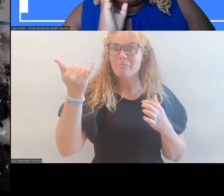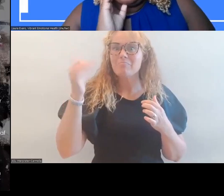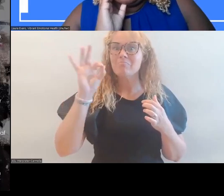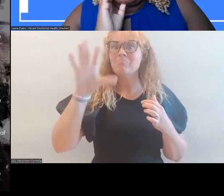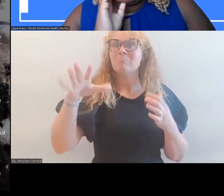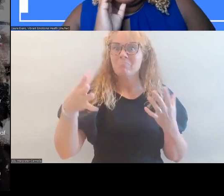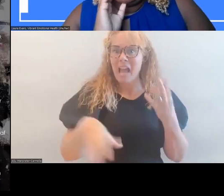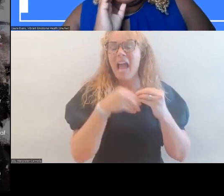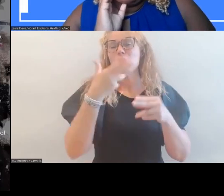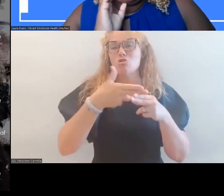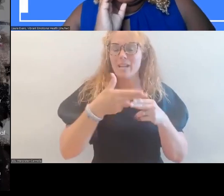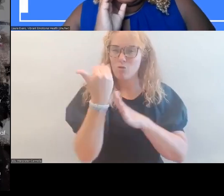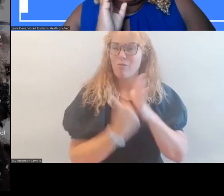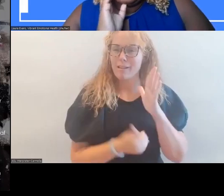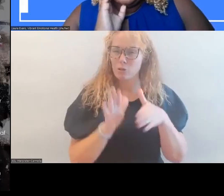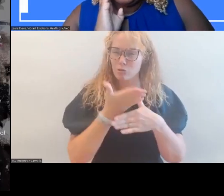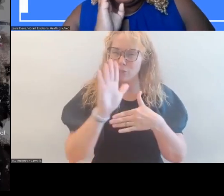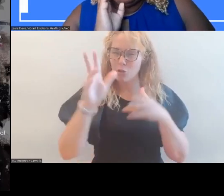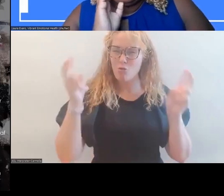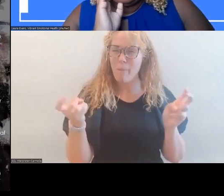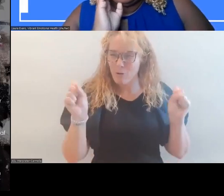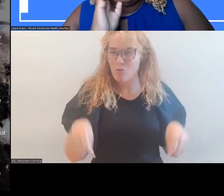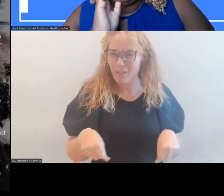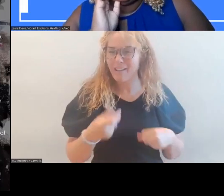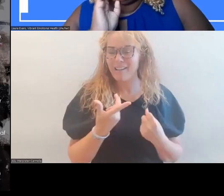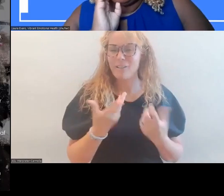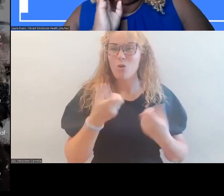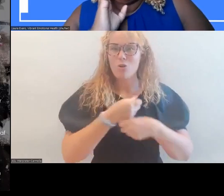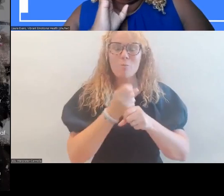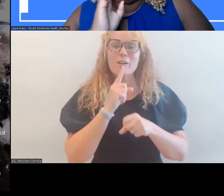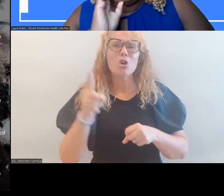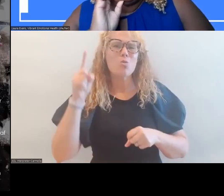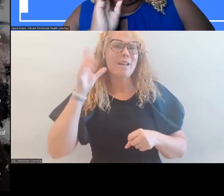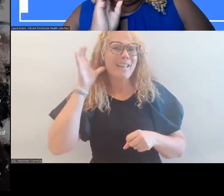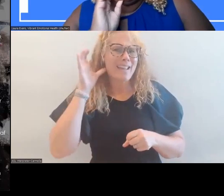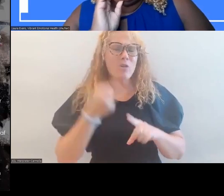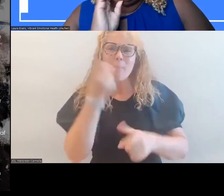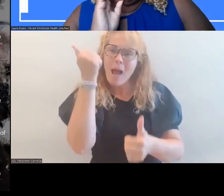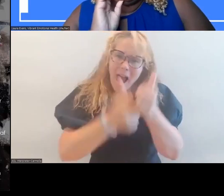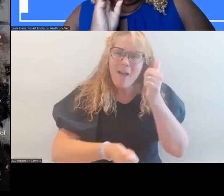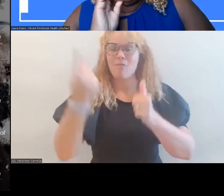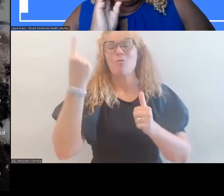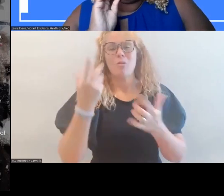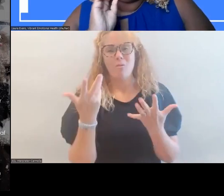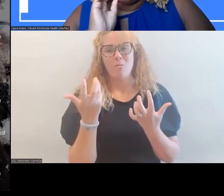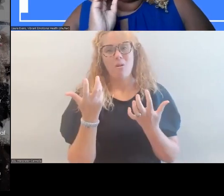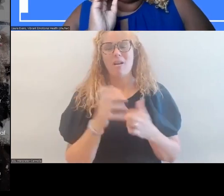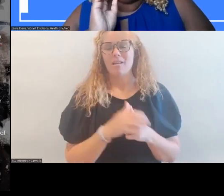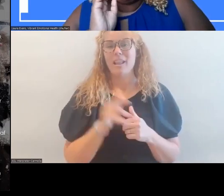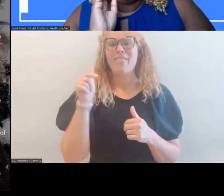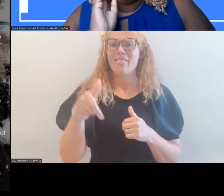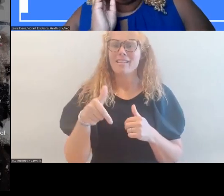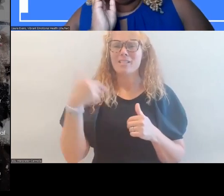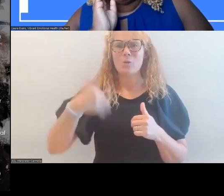this list. Share your topic with us. We want to make sure that we are hearing from everyone. And again, this is such a